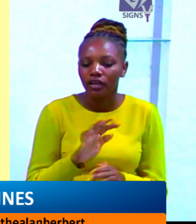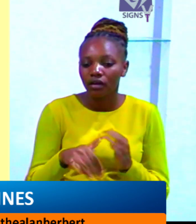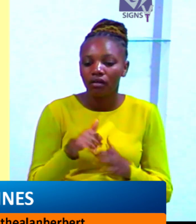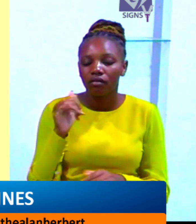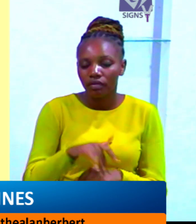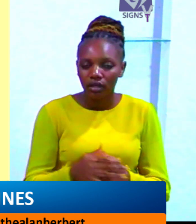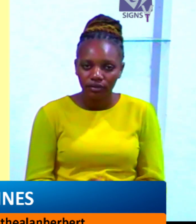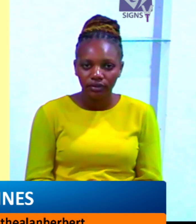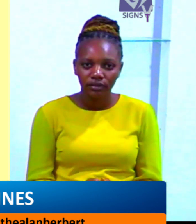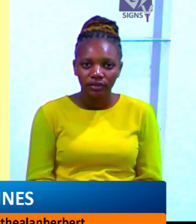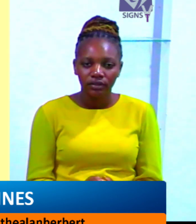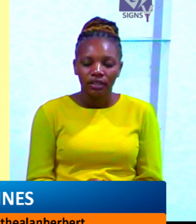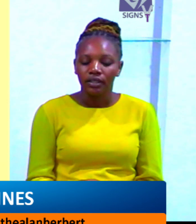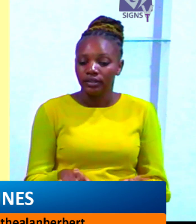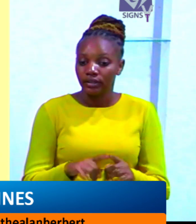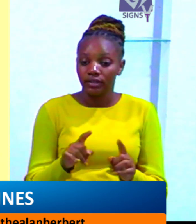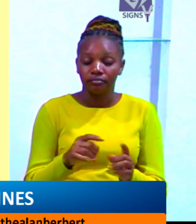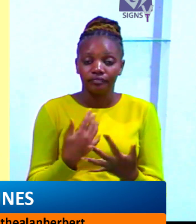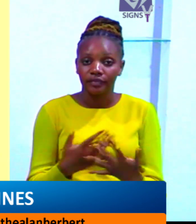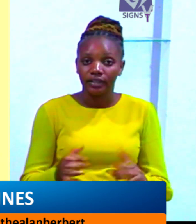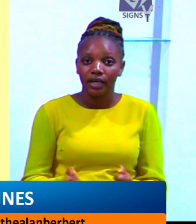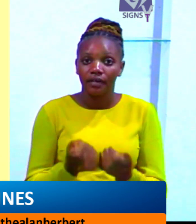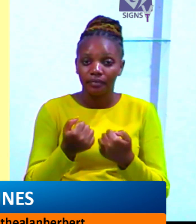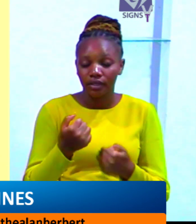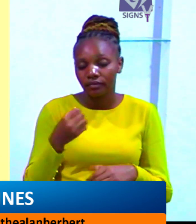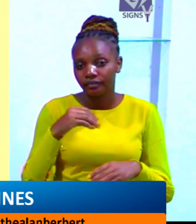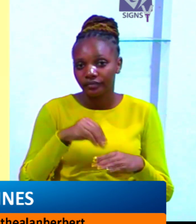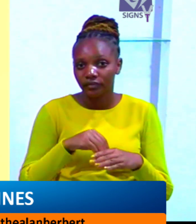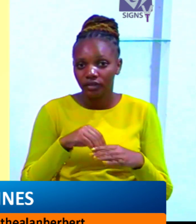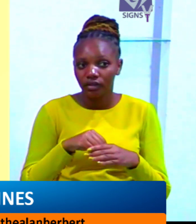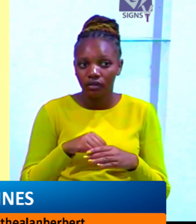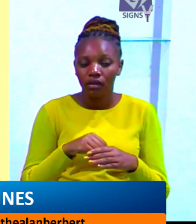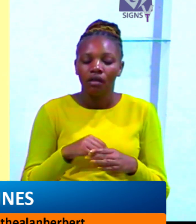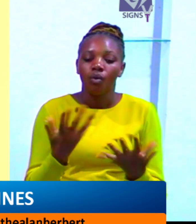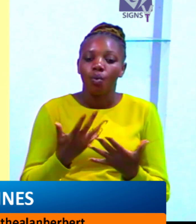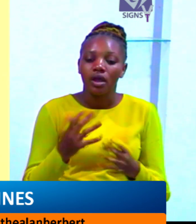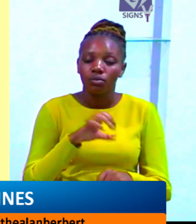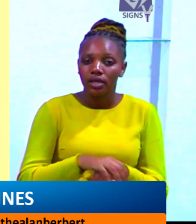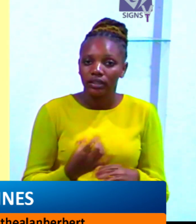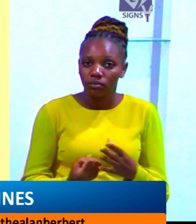the refurbishment and servicing of the oil refineries in the where the product comes from.